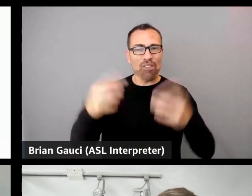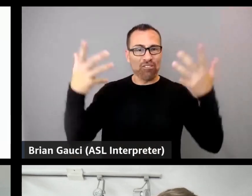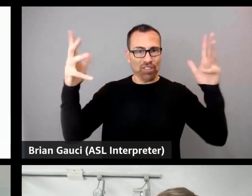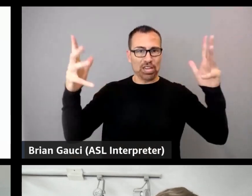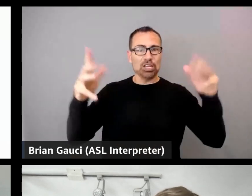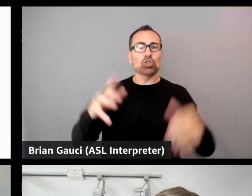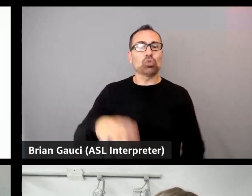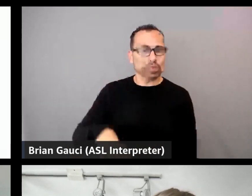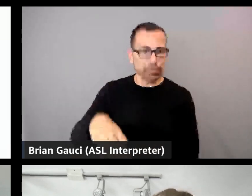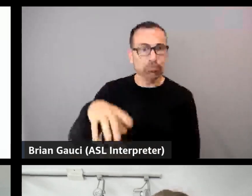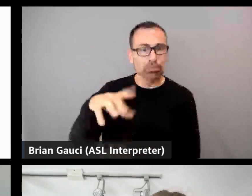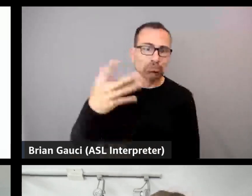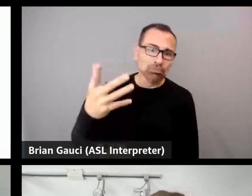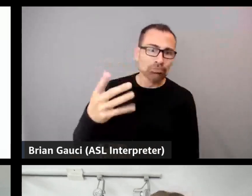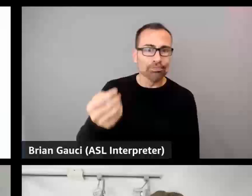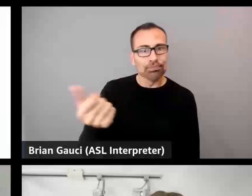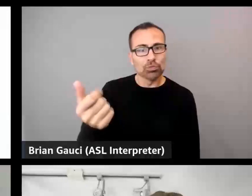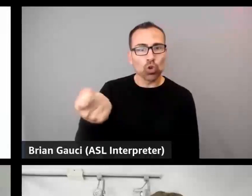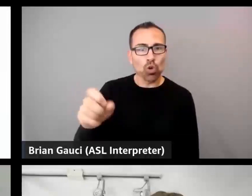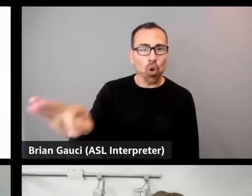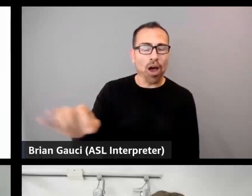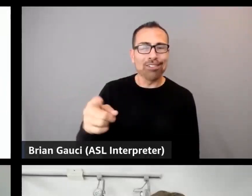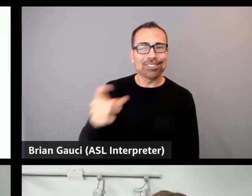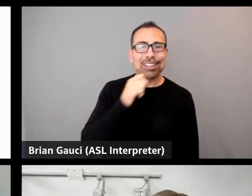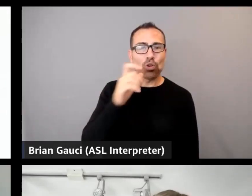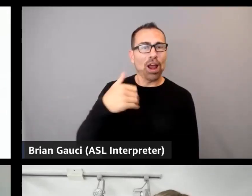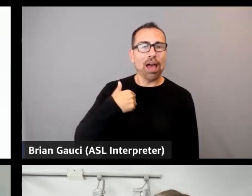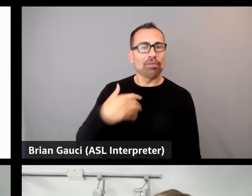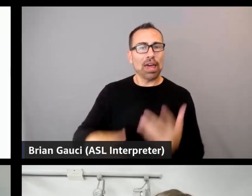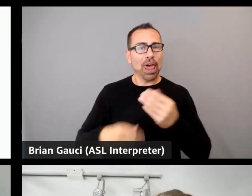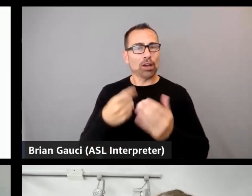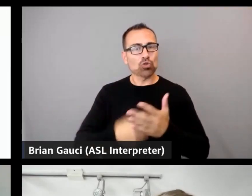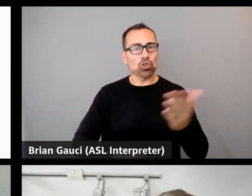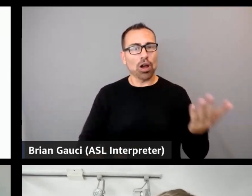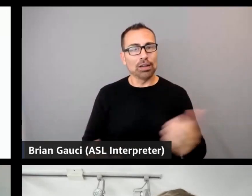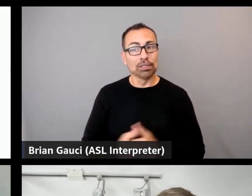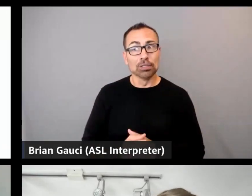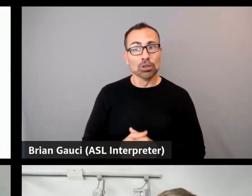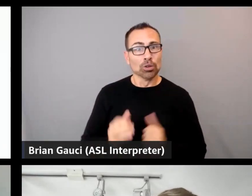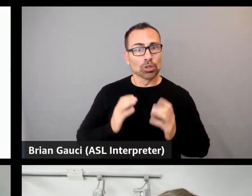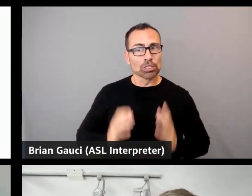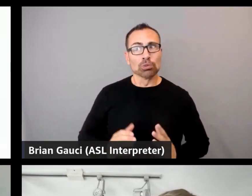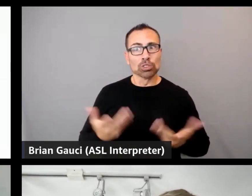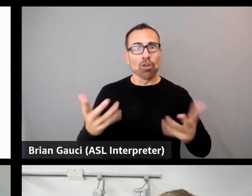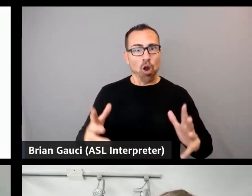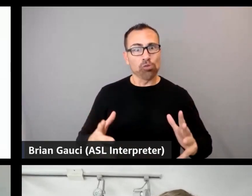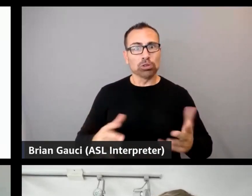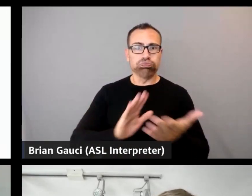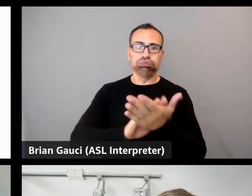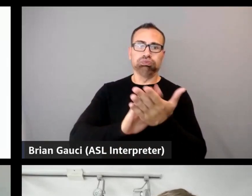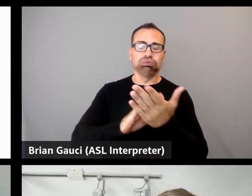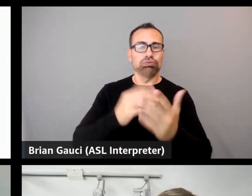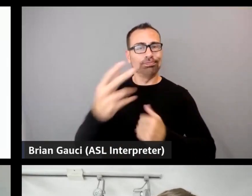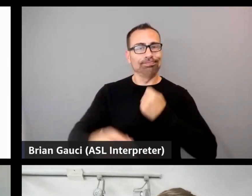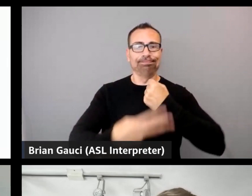right? And so we have seen from customers that there's cost savings from going on Amazon